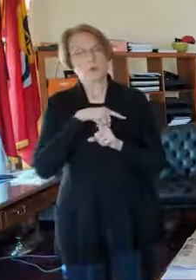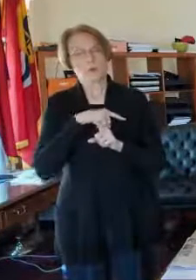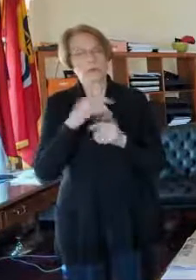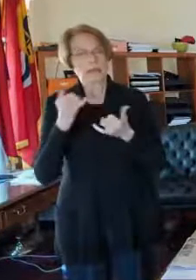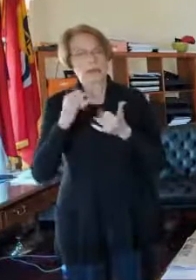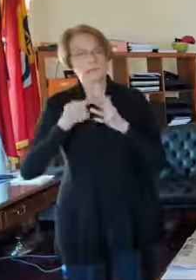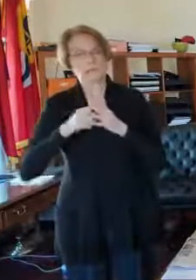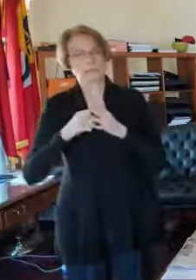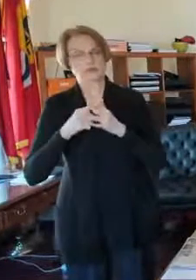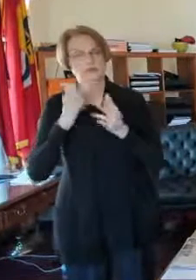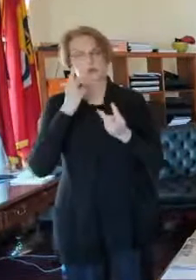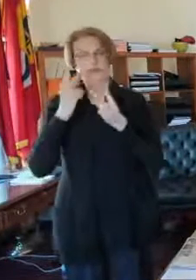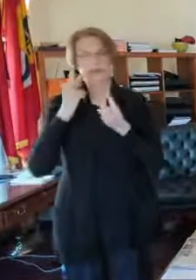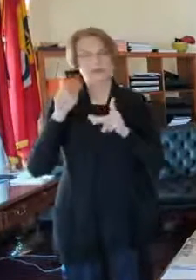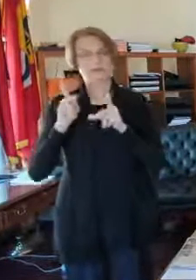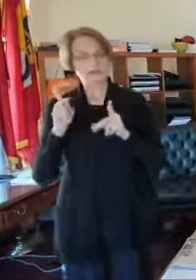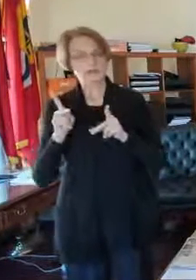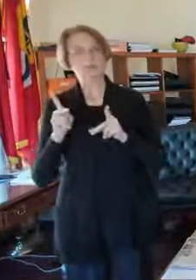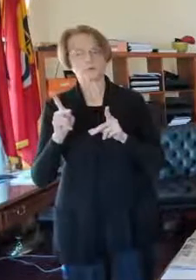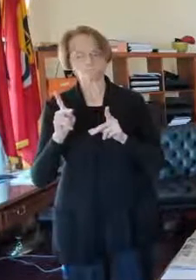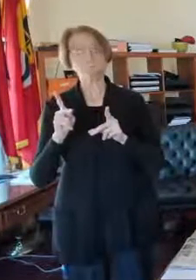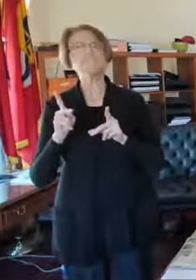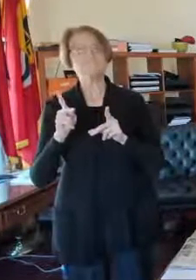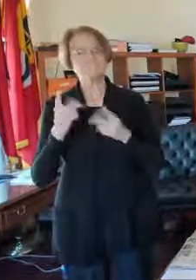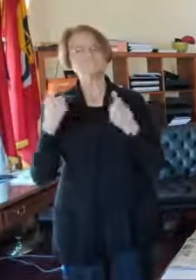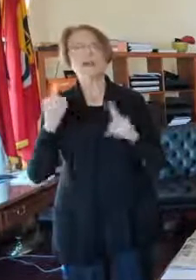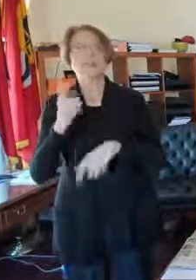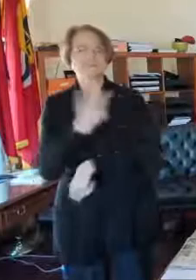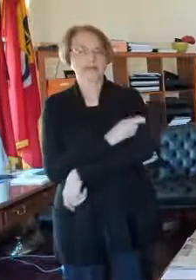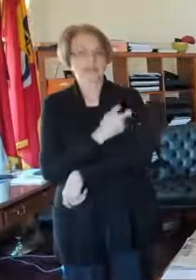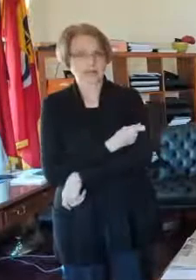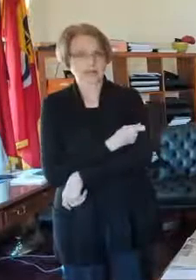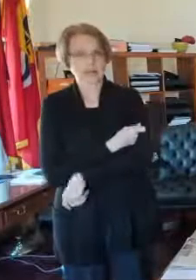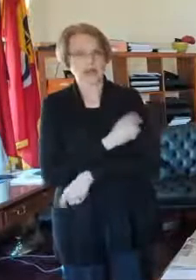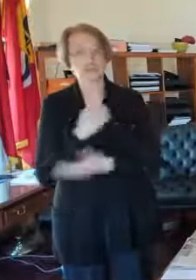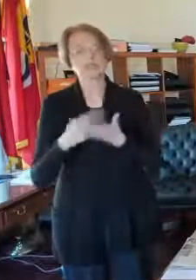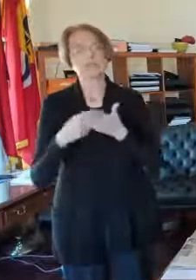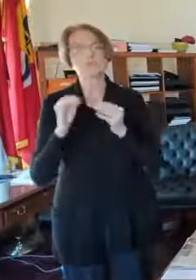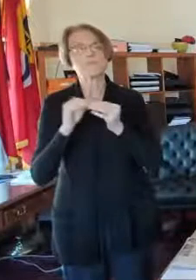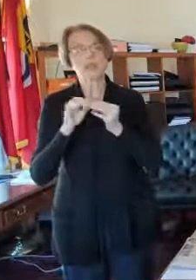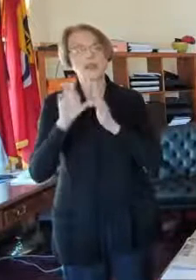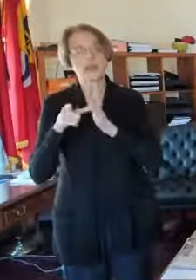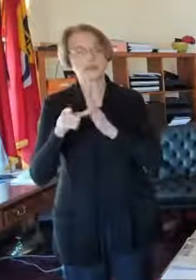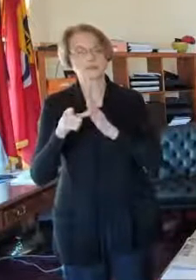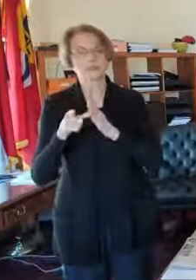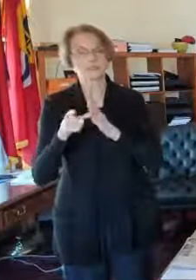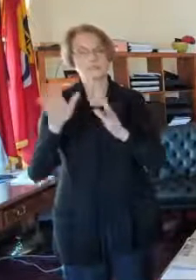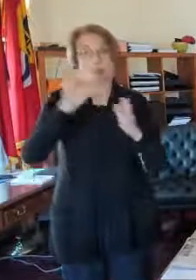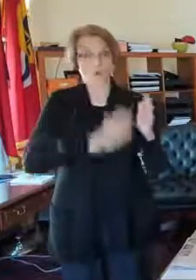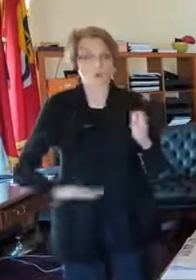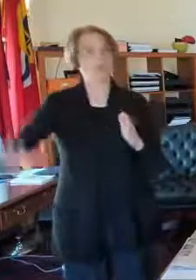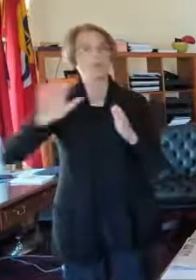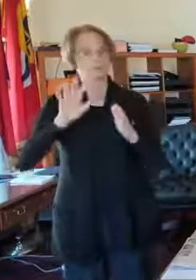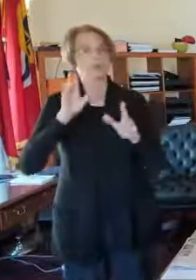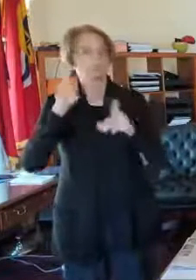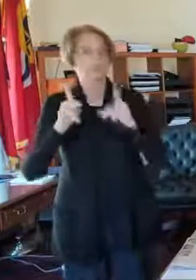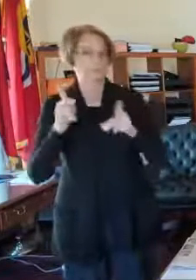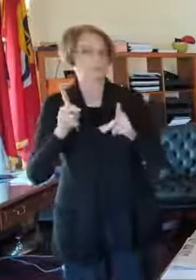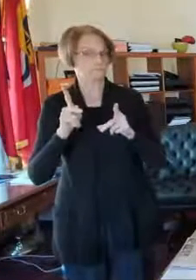see people begin to get vaccinated, and we'll talk a little bit more about that, and that's in the region. People are getting